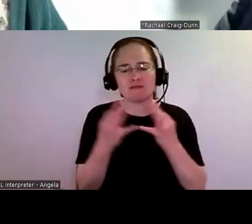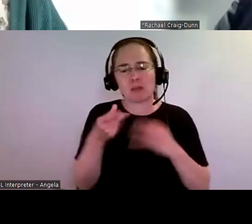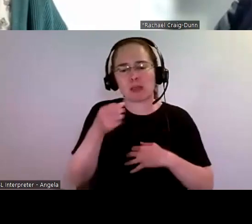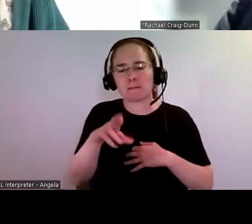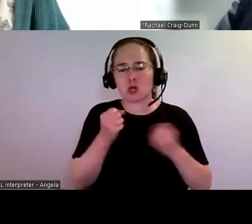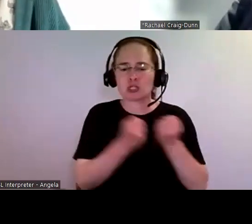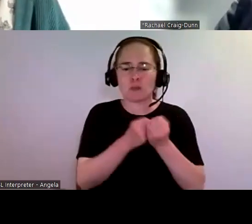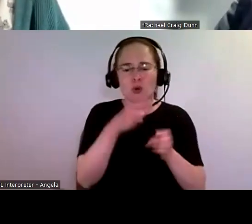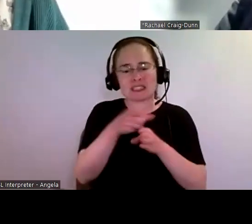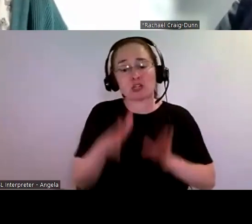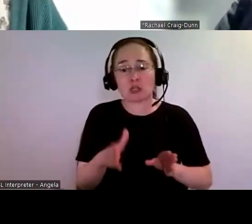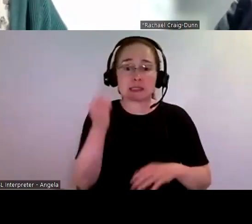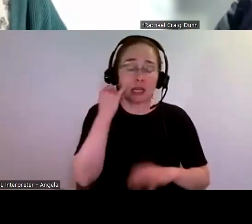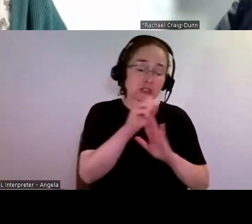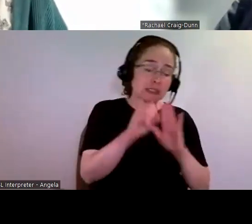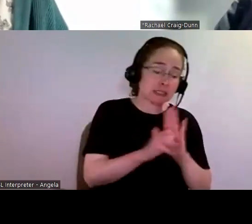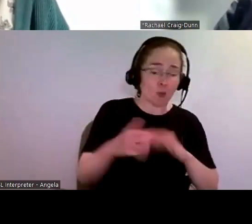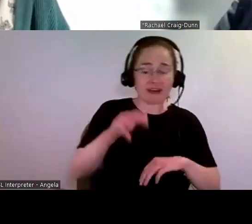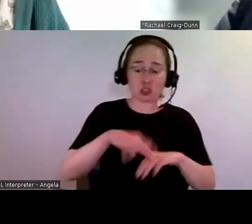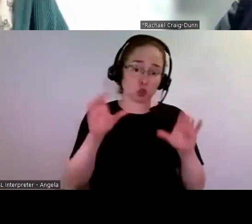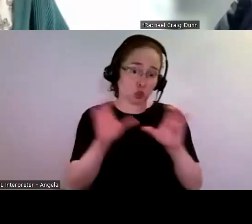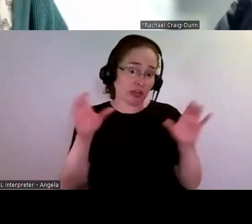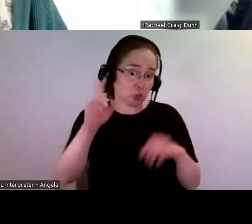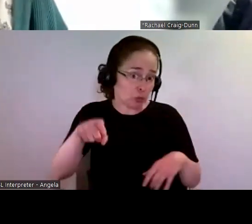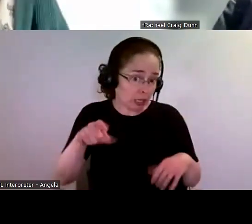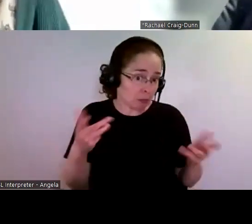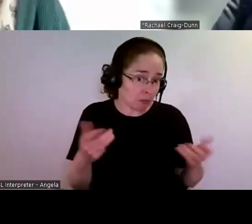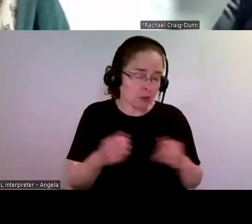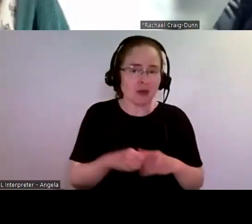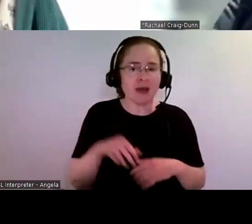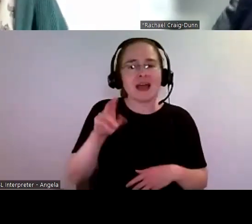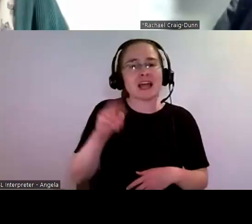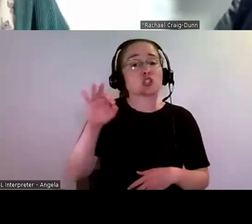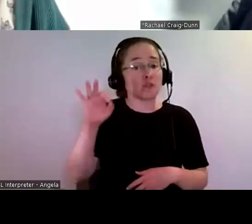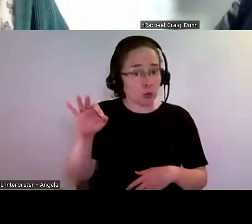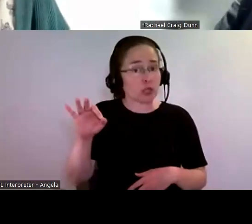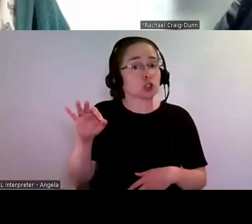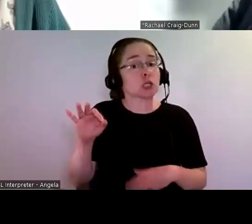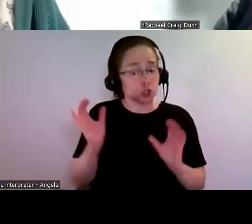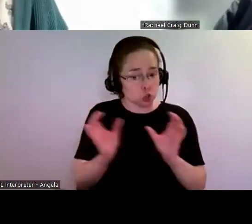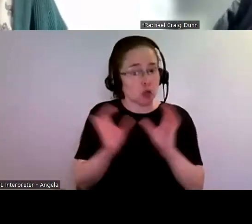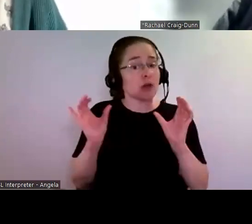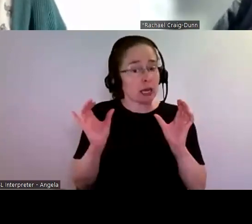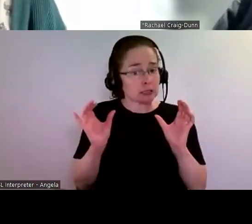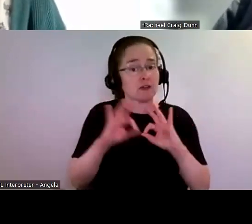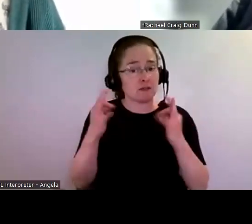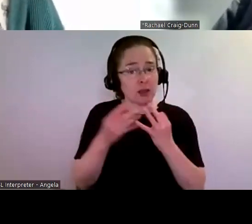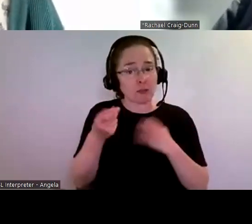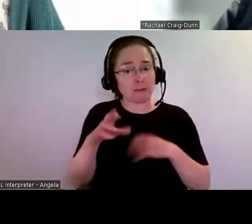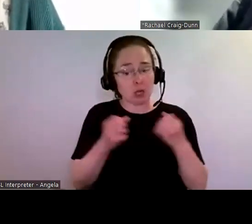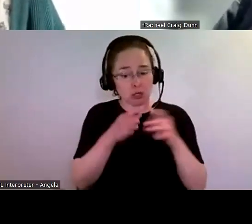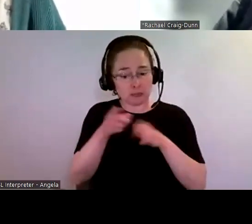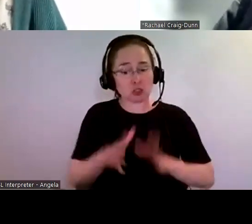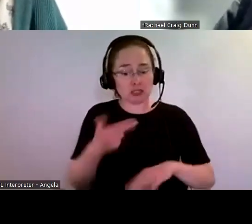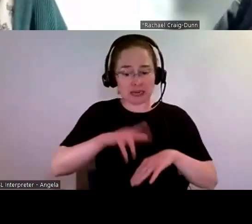support specialist, whether there's a state or national certification. The National Federation does certify family peer specialists at the